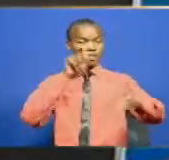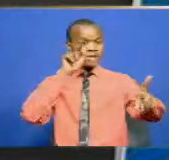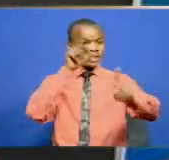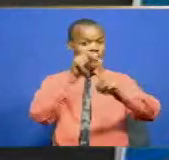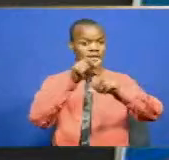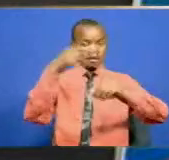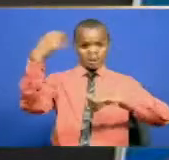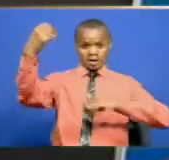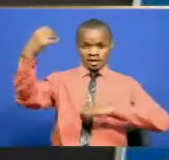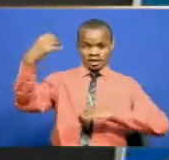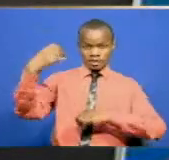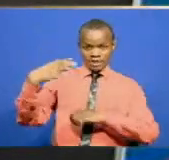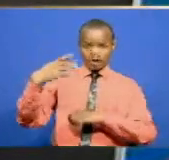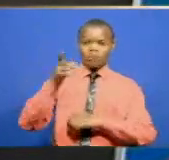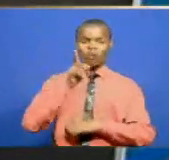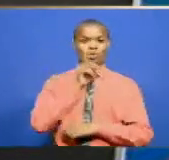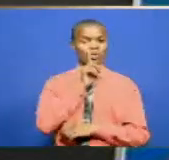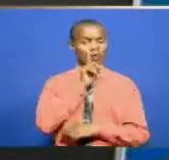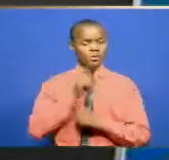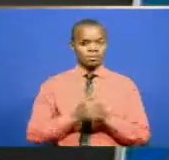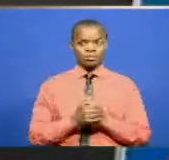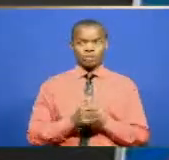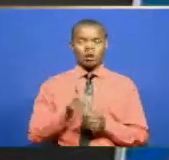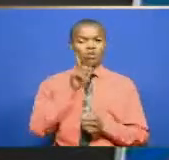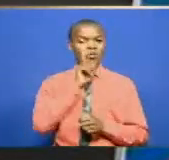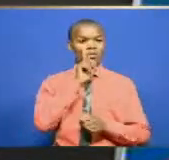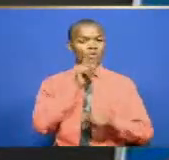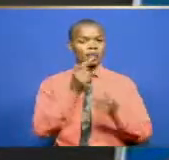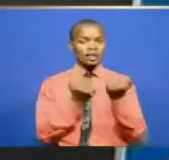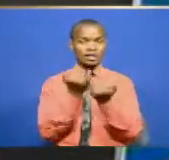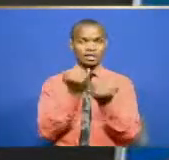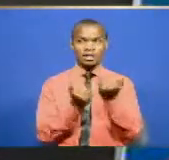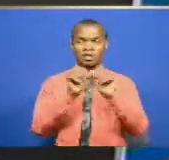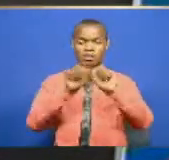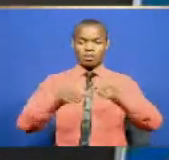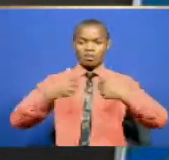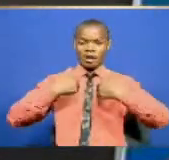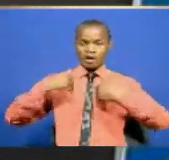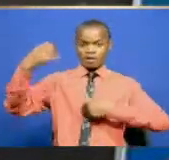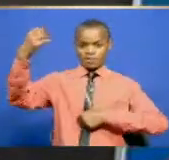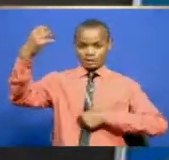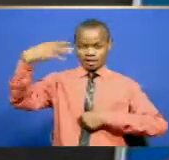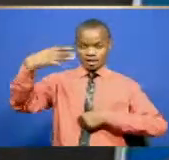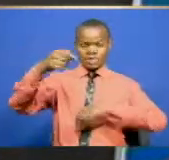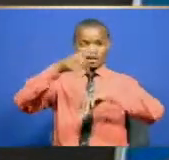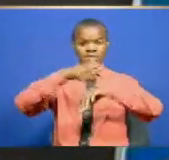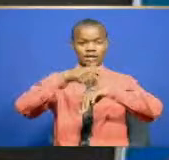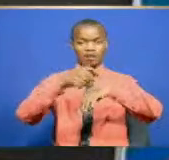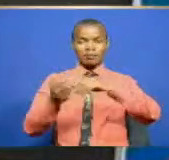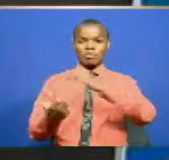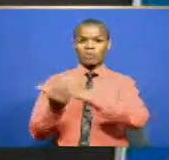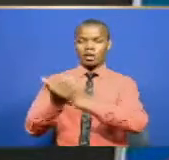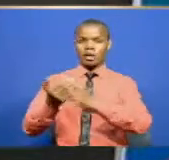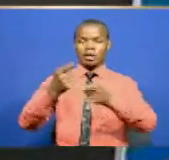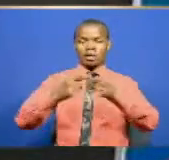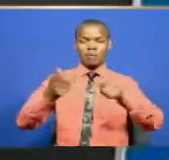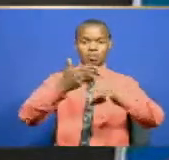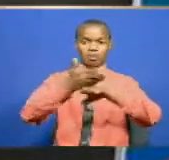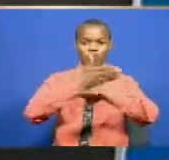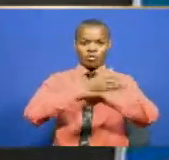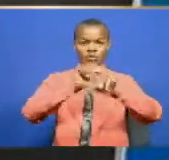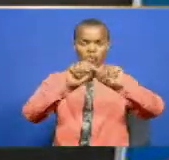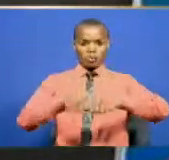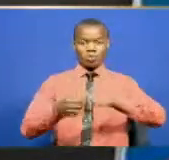sunny Jamhuri Day. Yes, tomorrow, Saturday, it will be sunny, especially during the morning hours. But before we get into